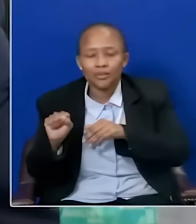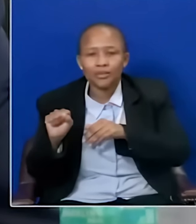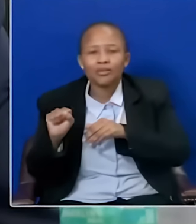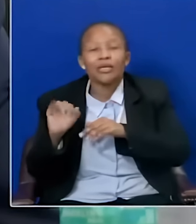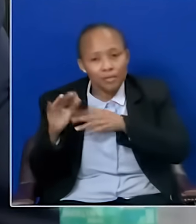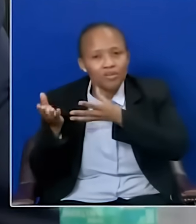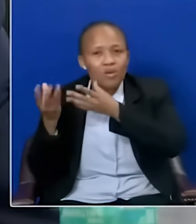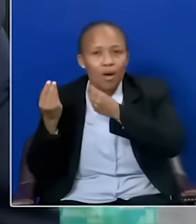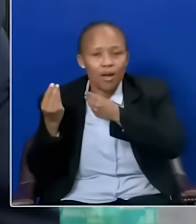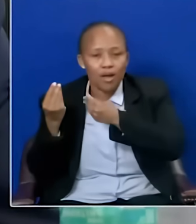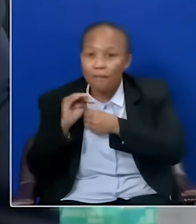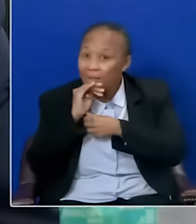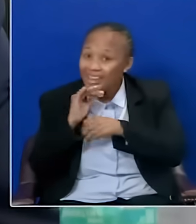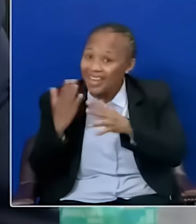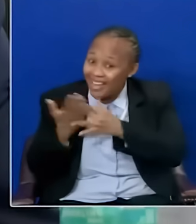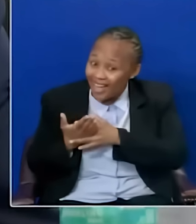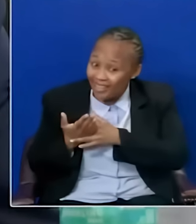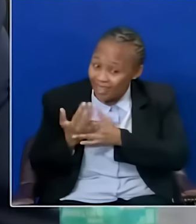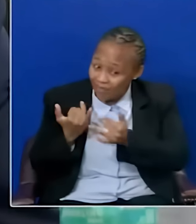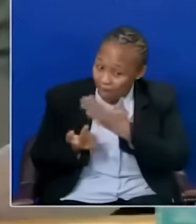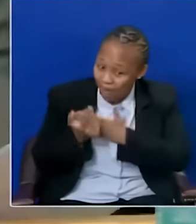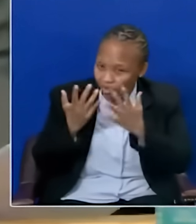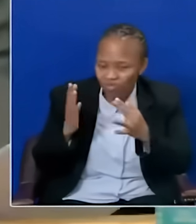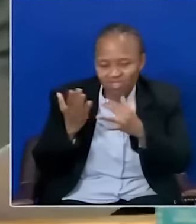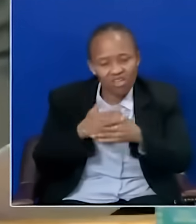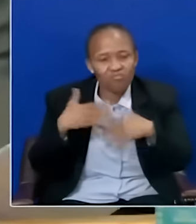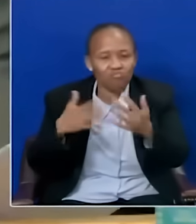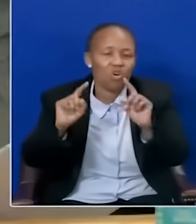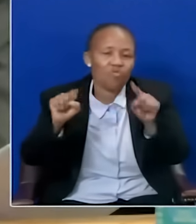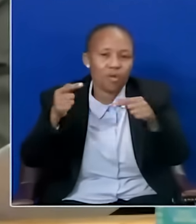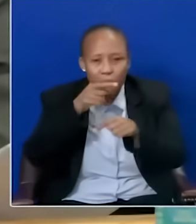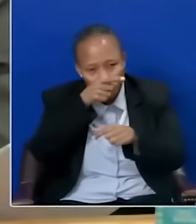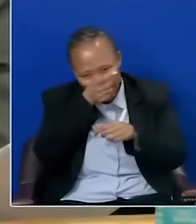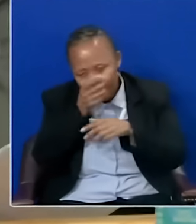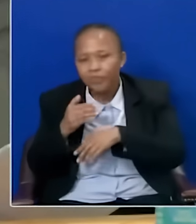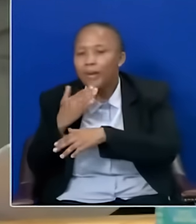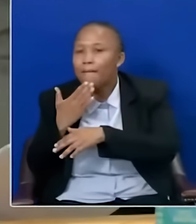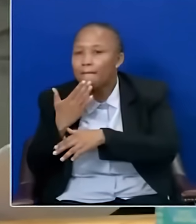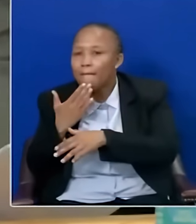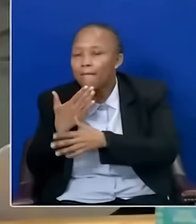If you can then continue.